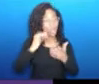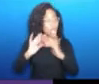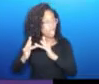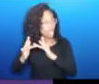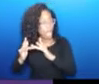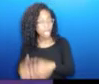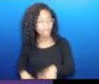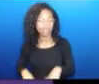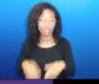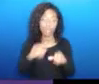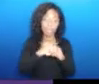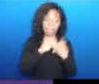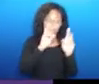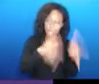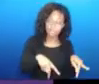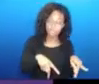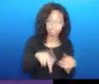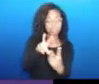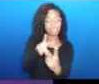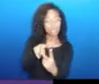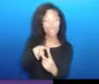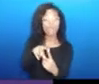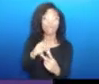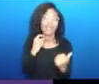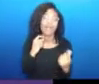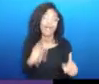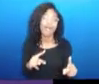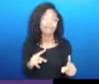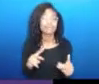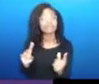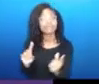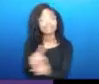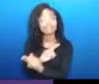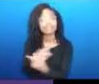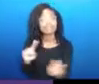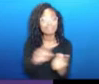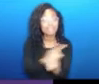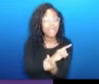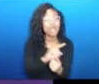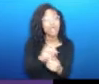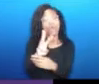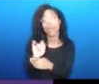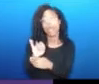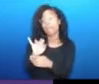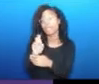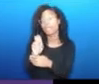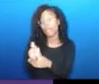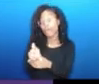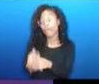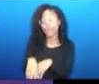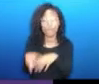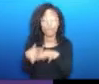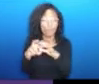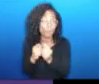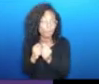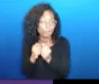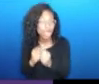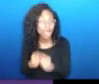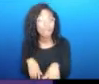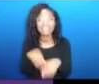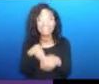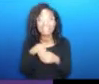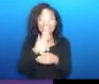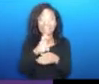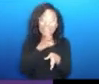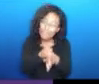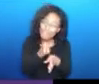in person. An opportunity to join various webinars or workshops in your